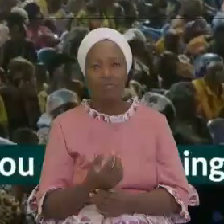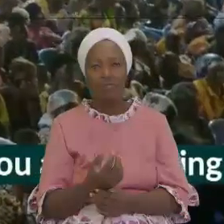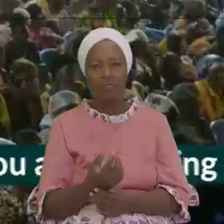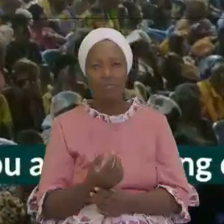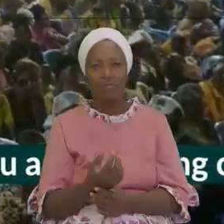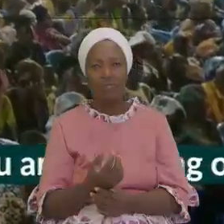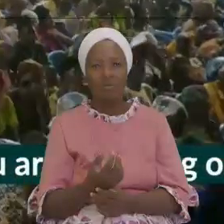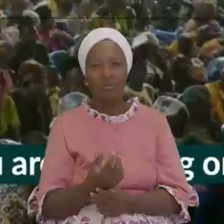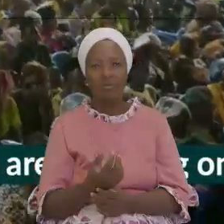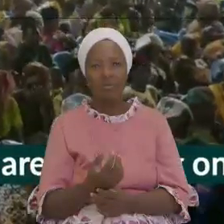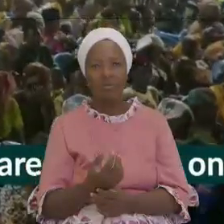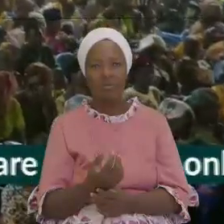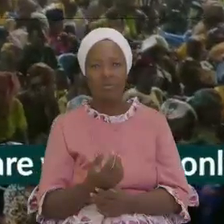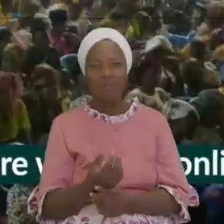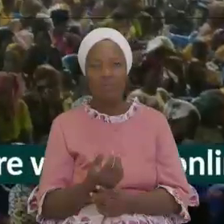finished.